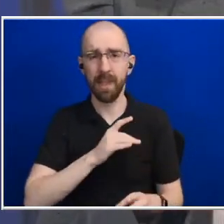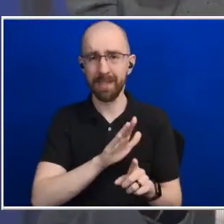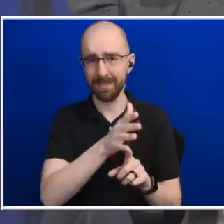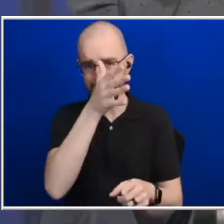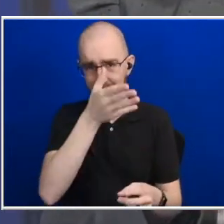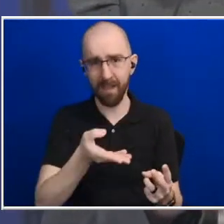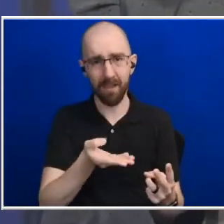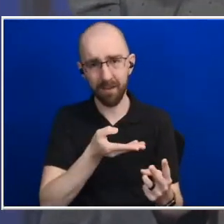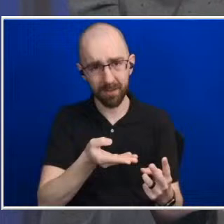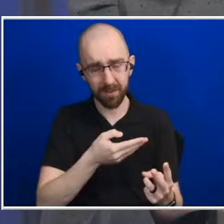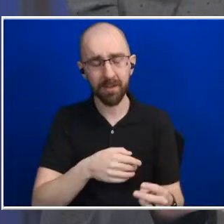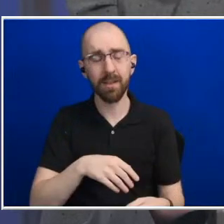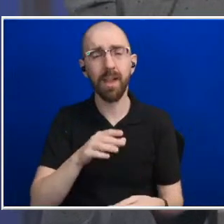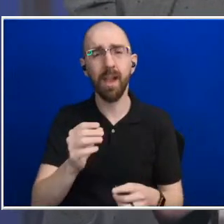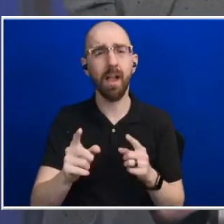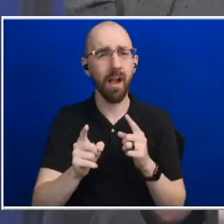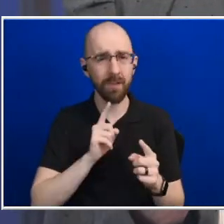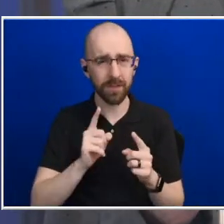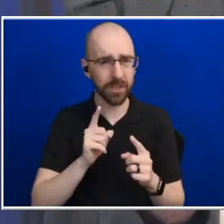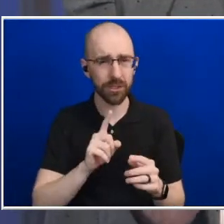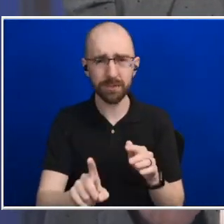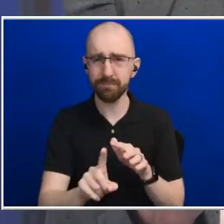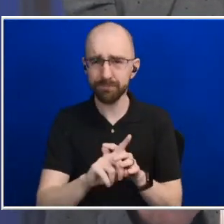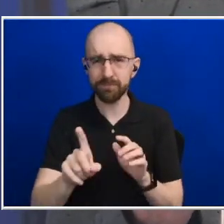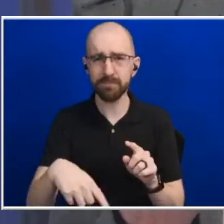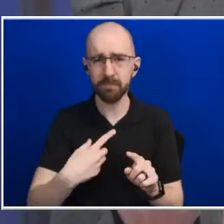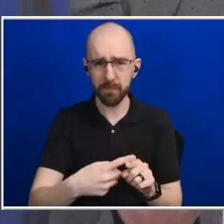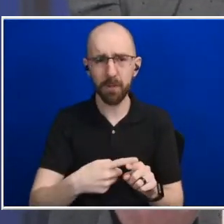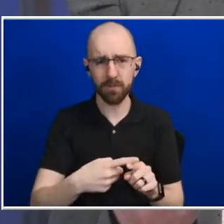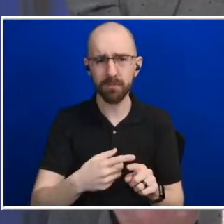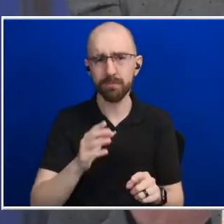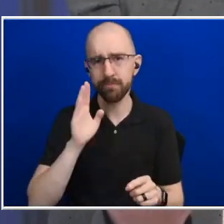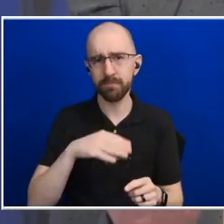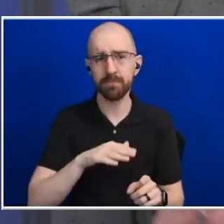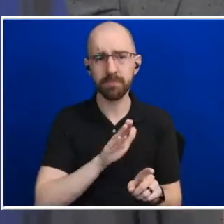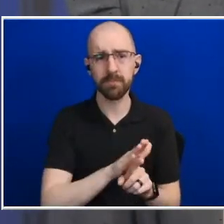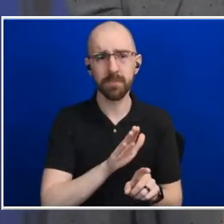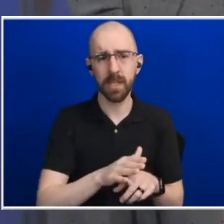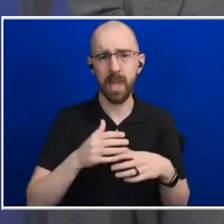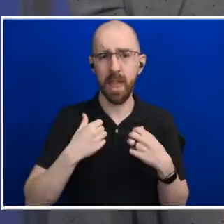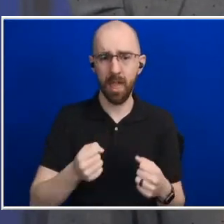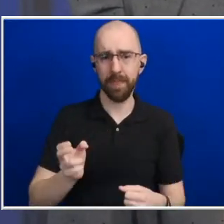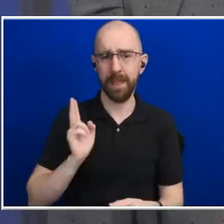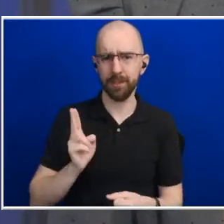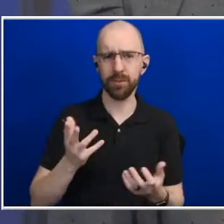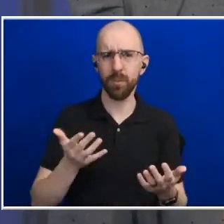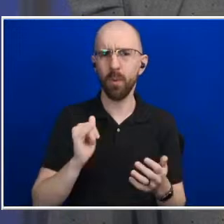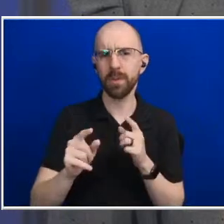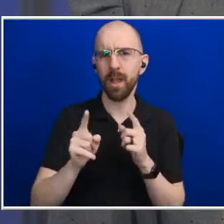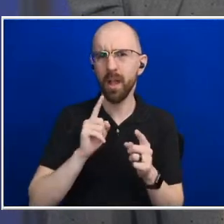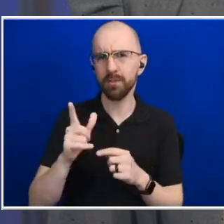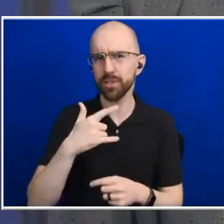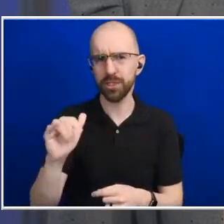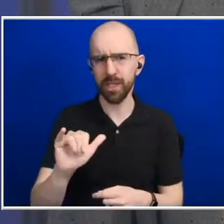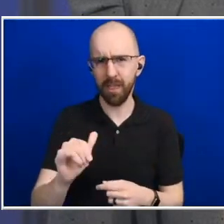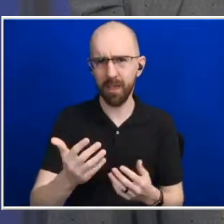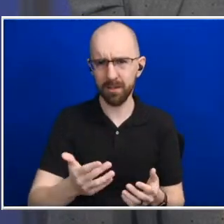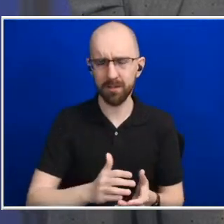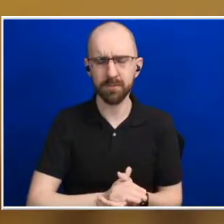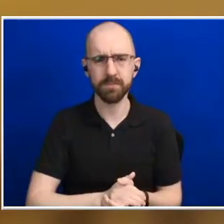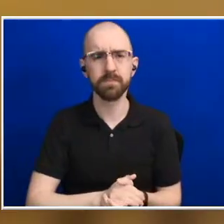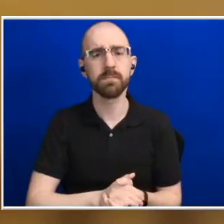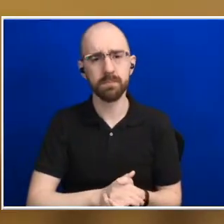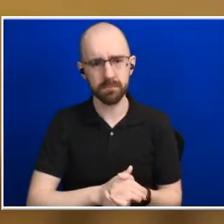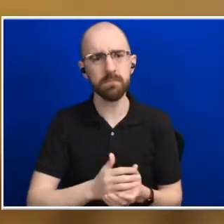this conversation comes up about you know, his health history. What was that conversation like? So, you know, it